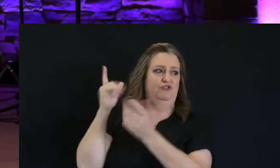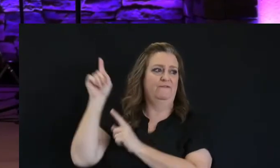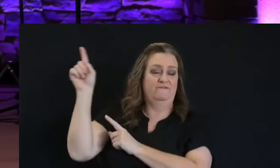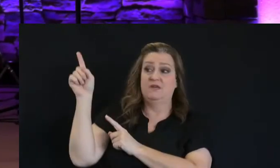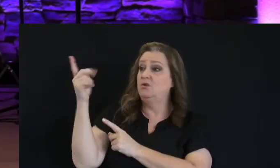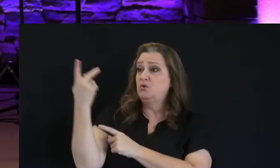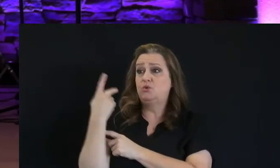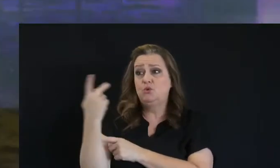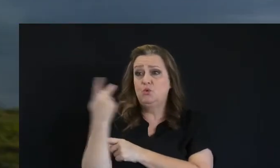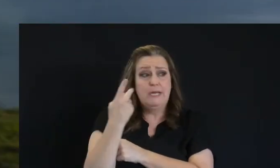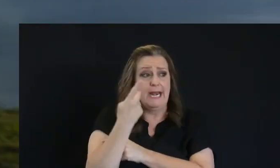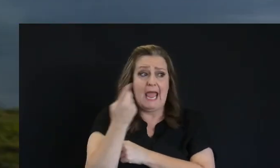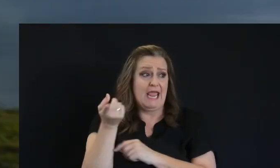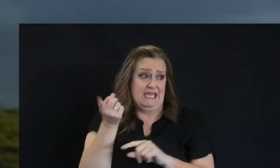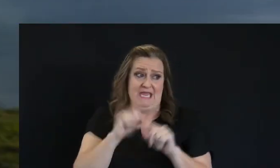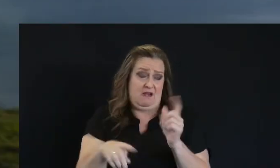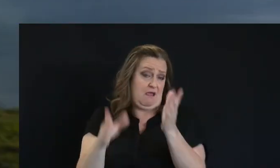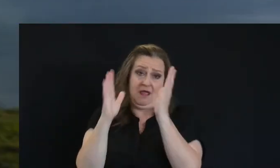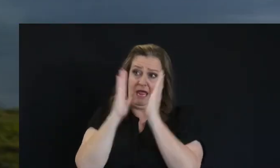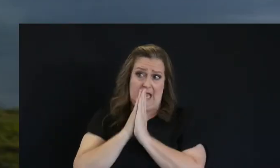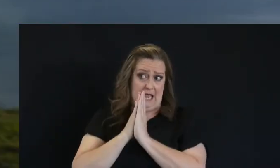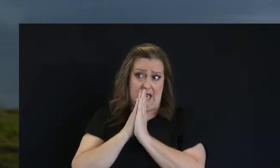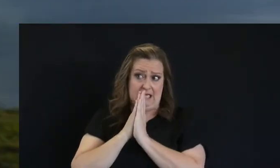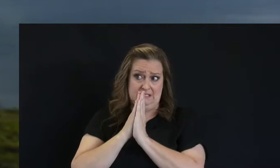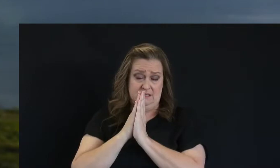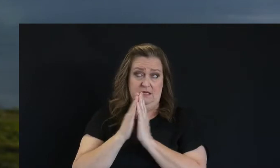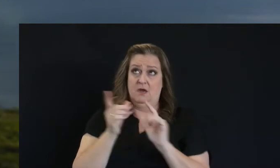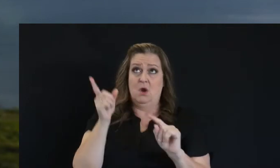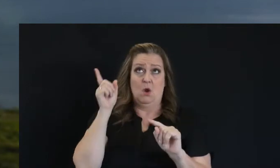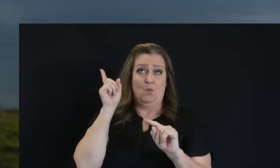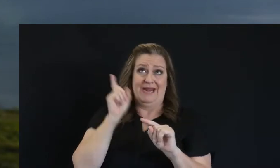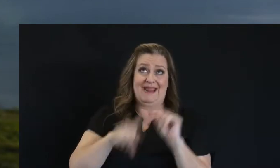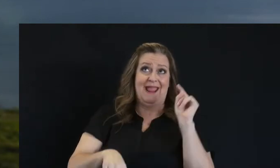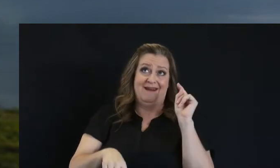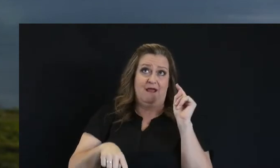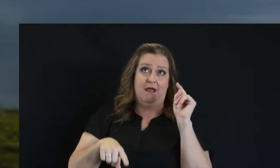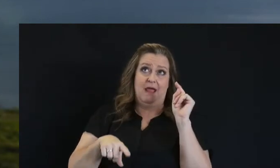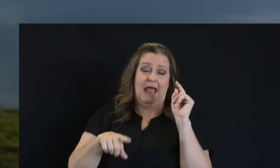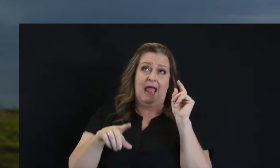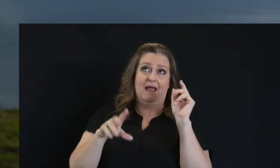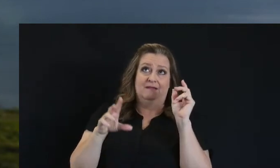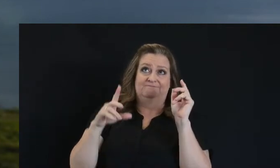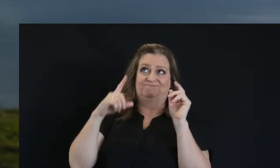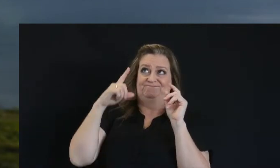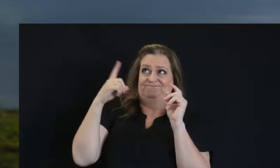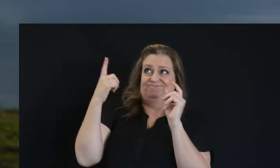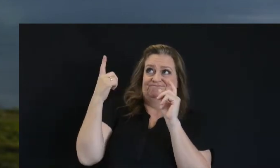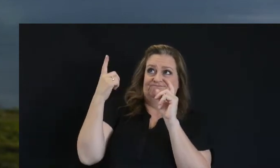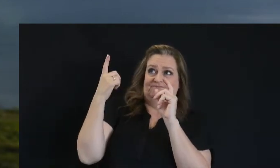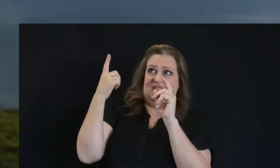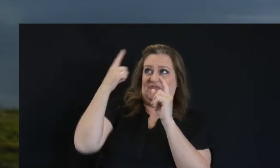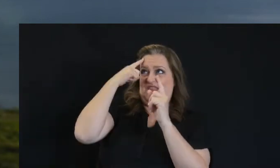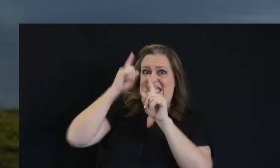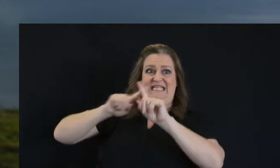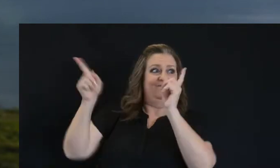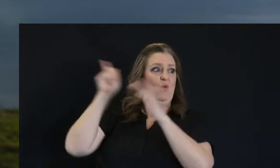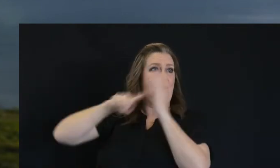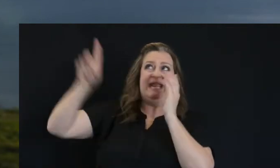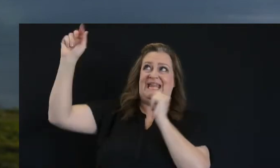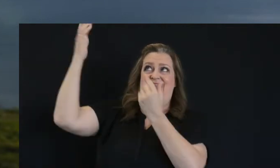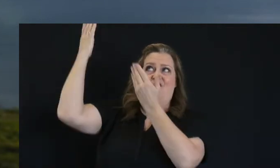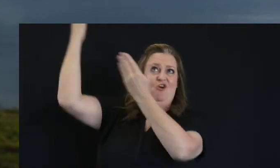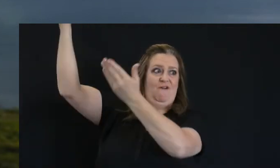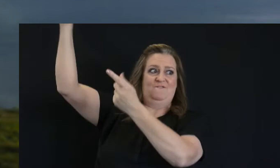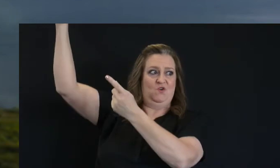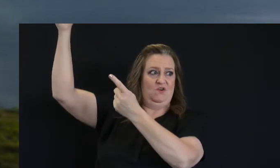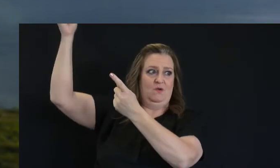and I cannot out-ask or we cannot outdream what God is able to accomplish through us in this generation. Start asking him to do great